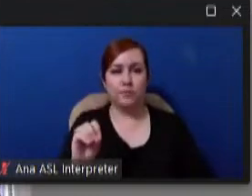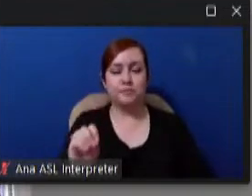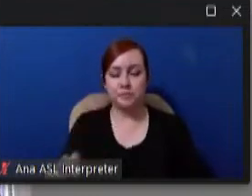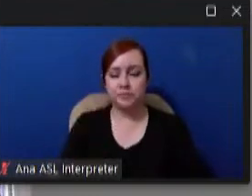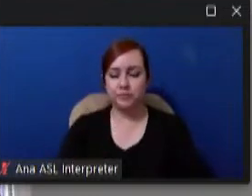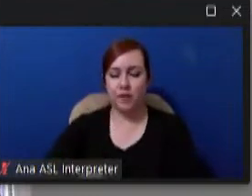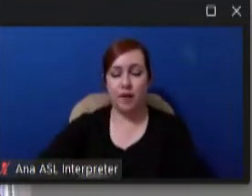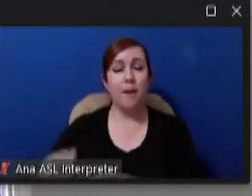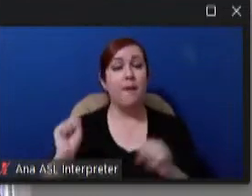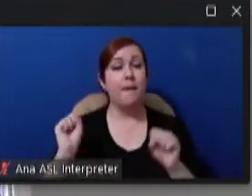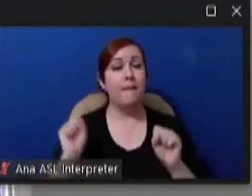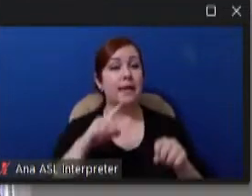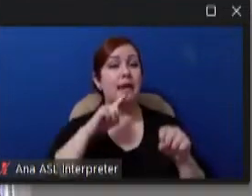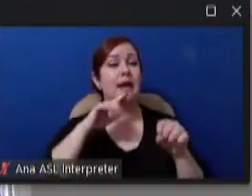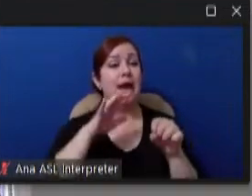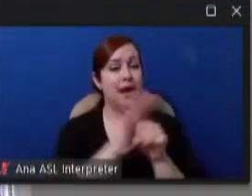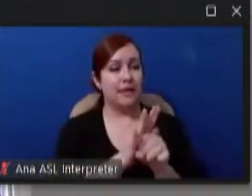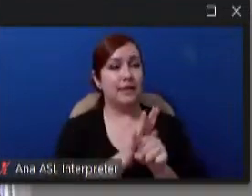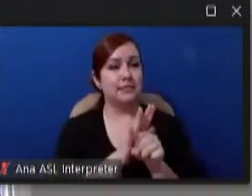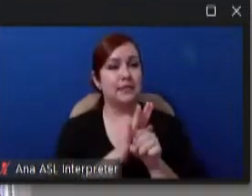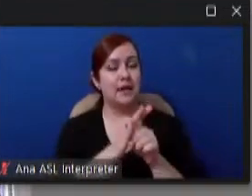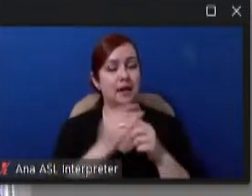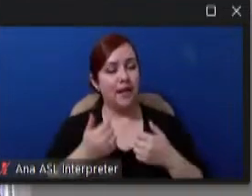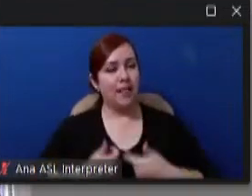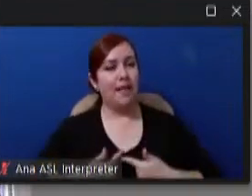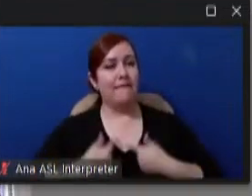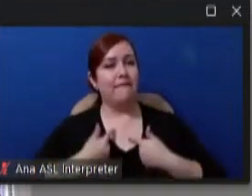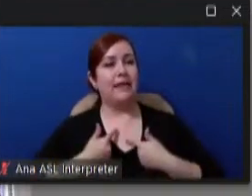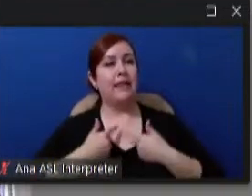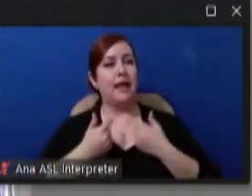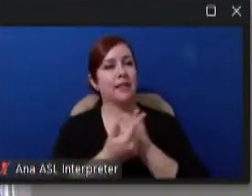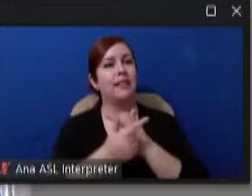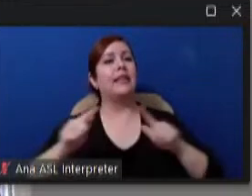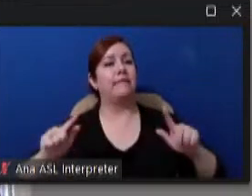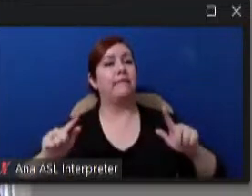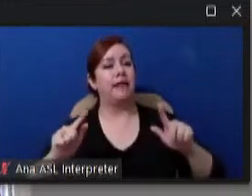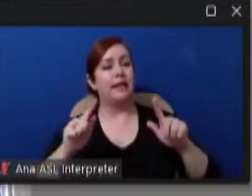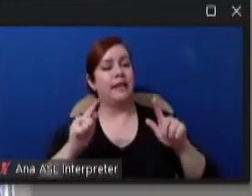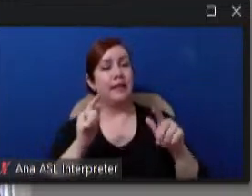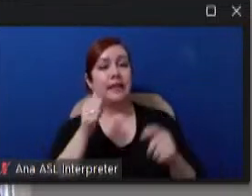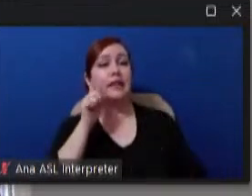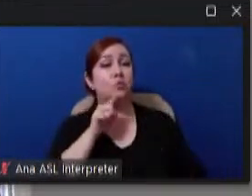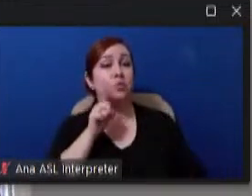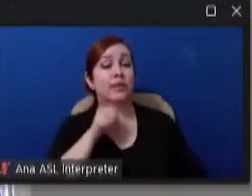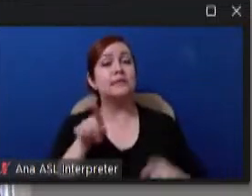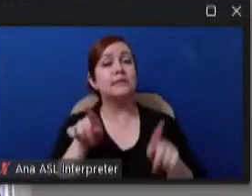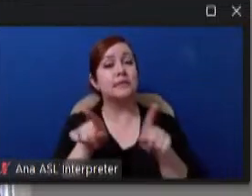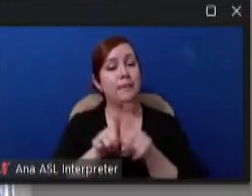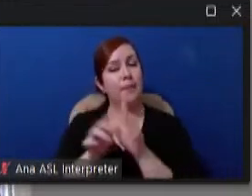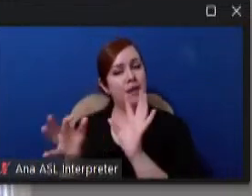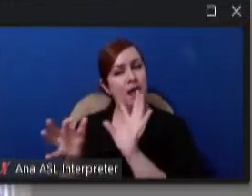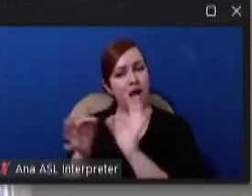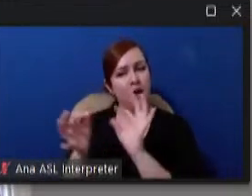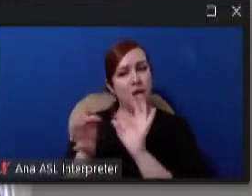we saw on June 20th. In order to guarantee women a life free from